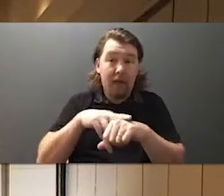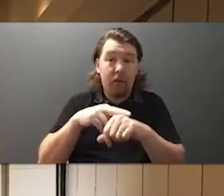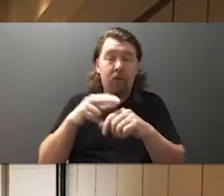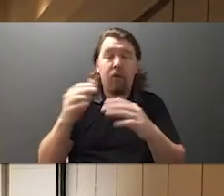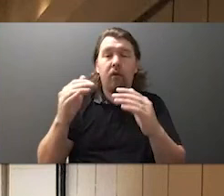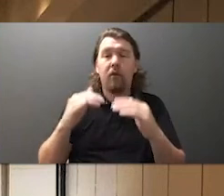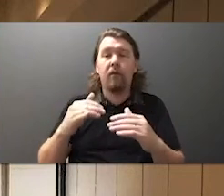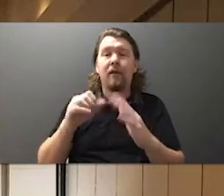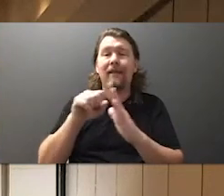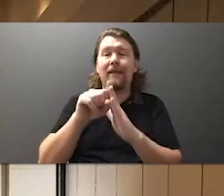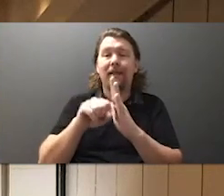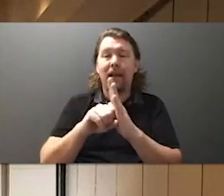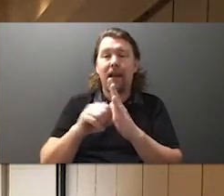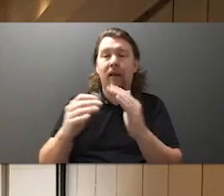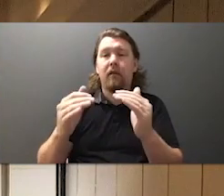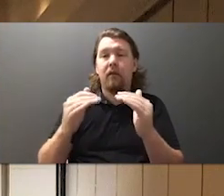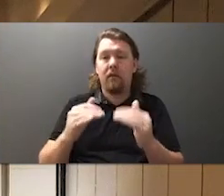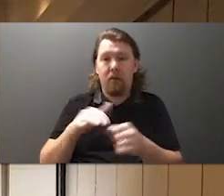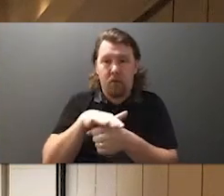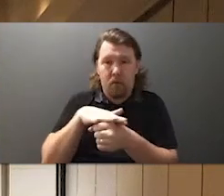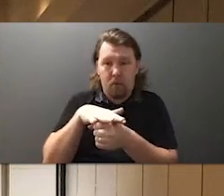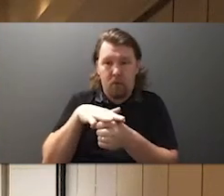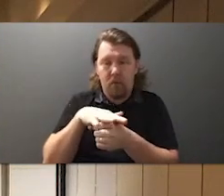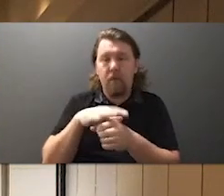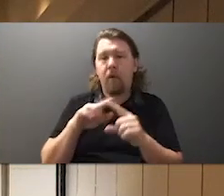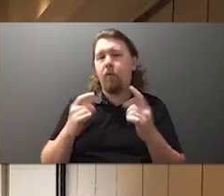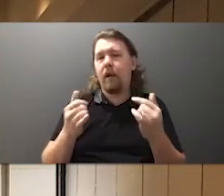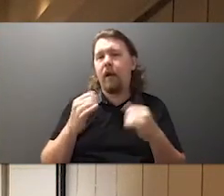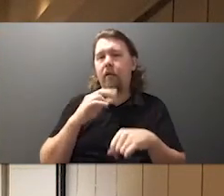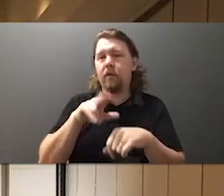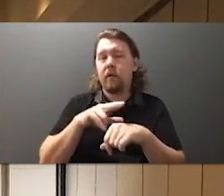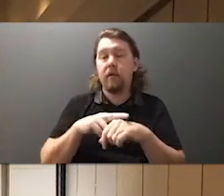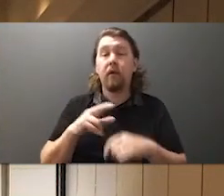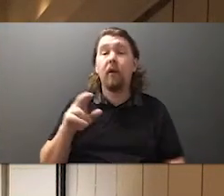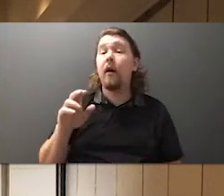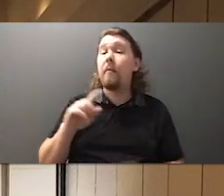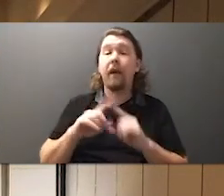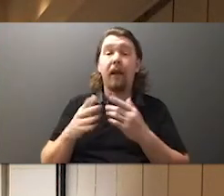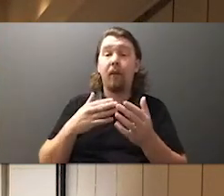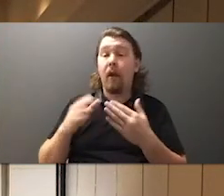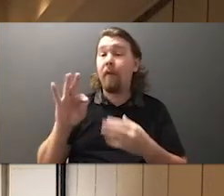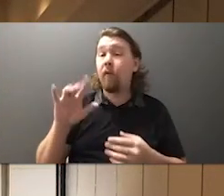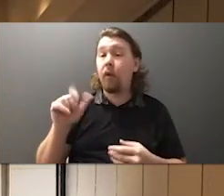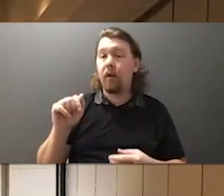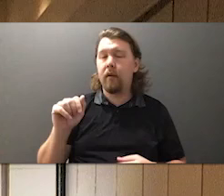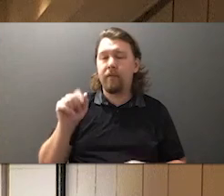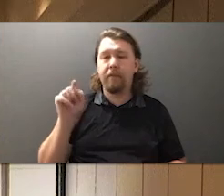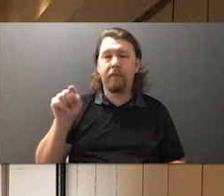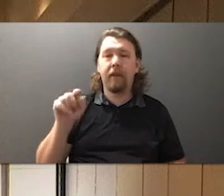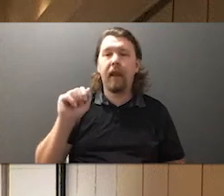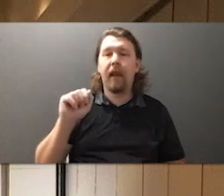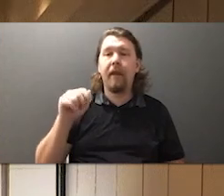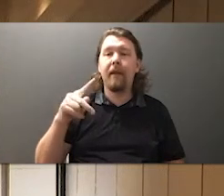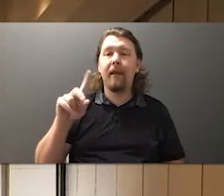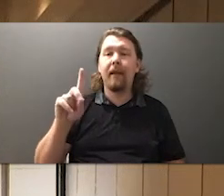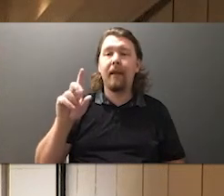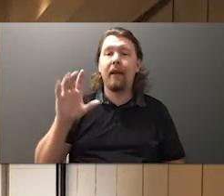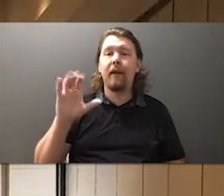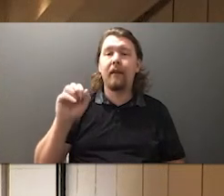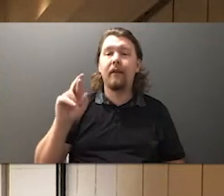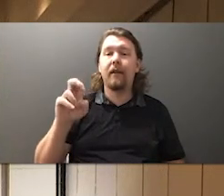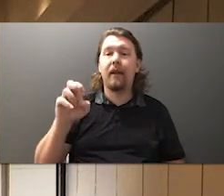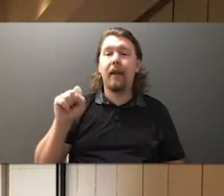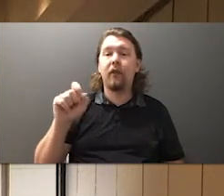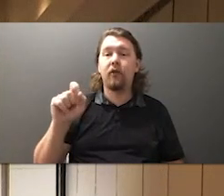go national, then state, then local, okay? But for right now, it's national. But for Florida, apdcares.org